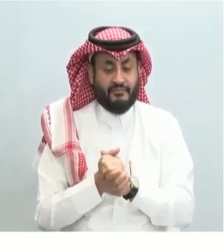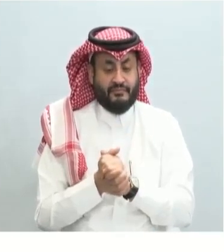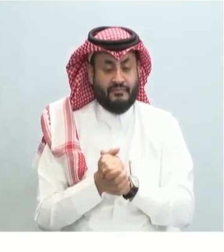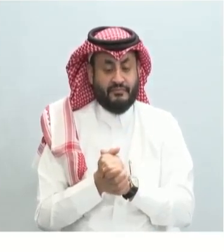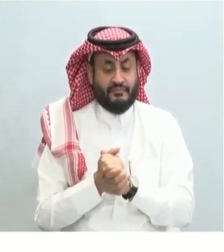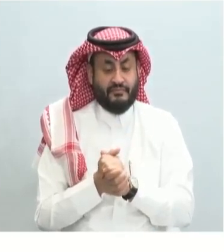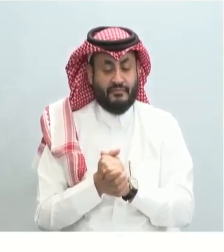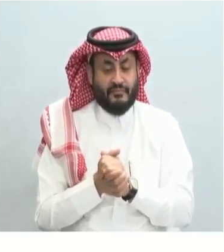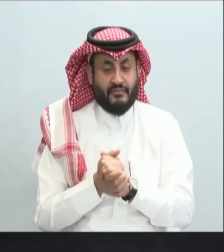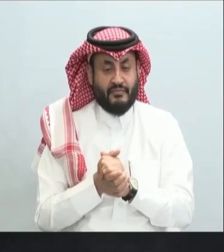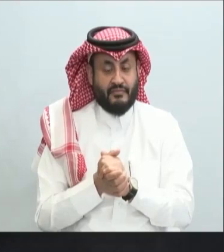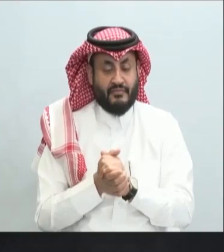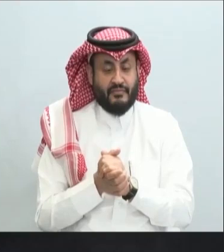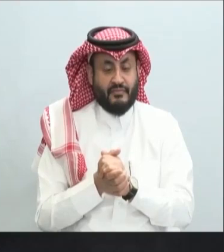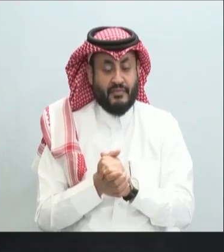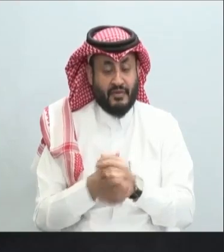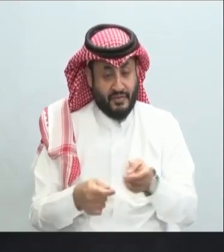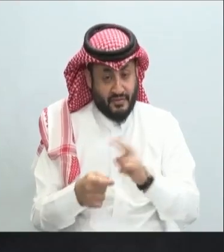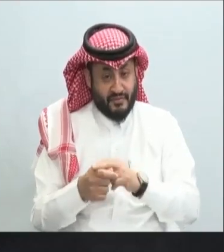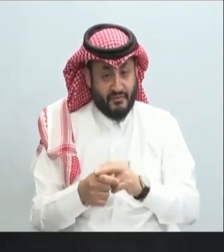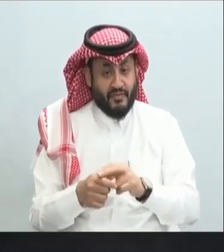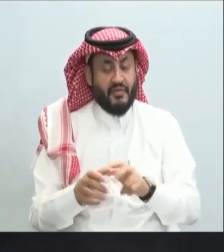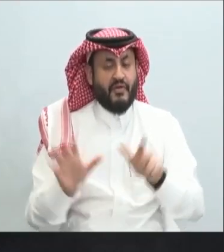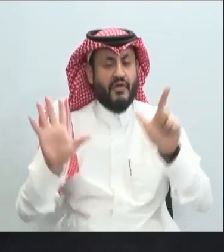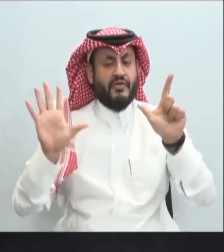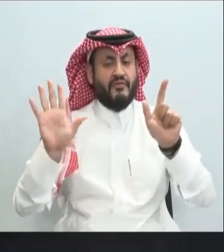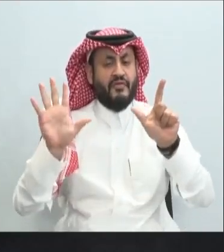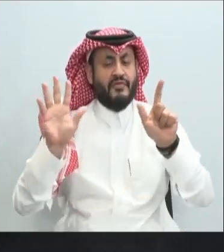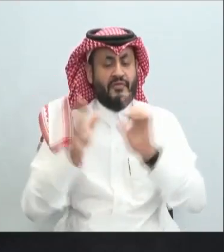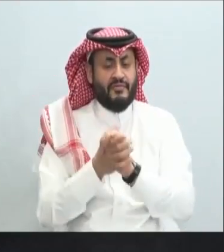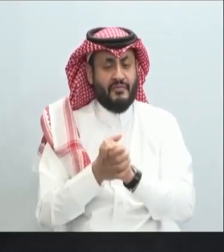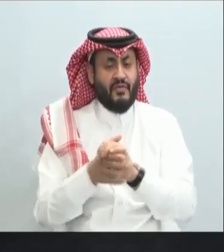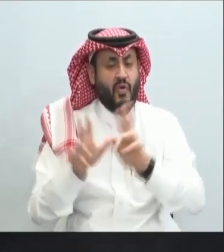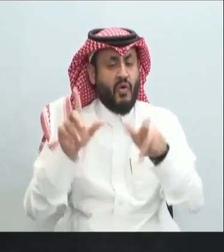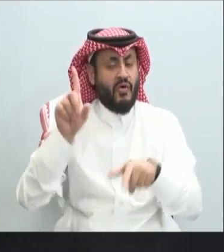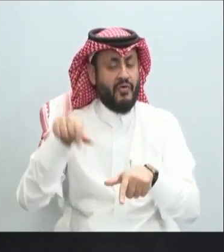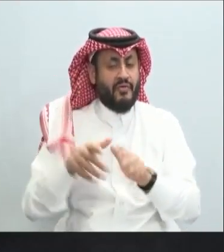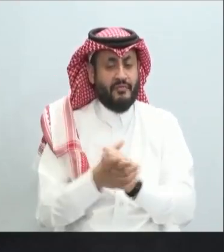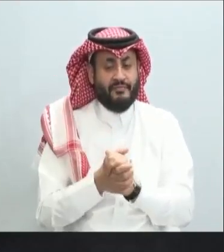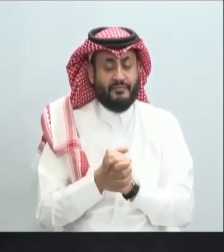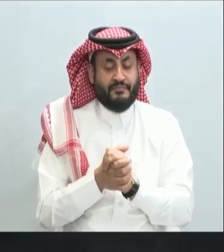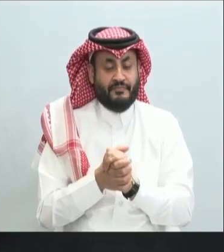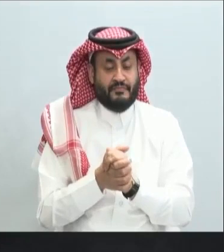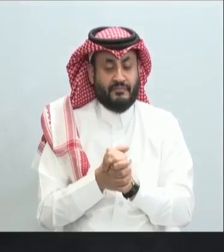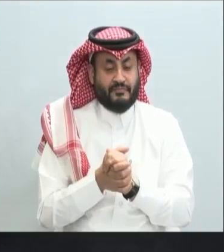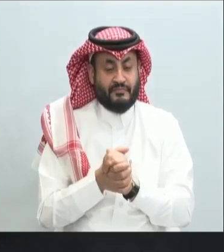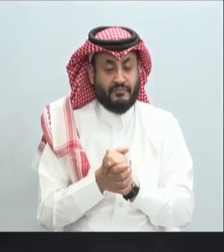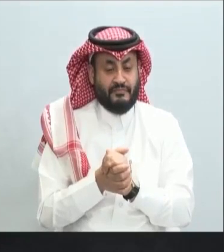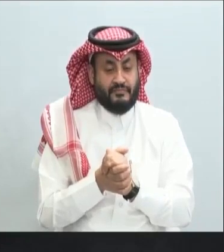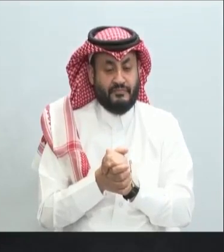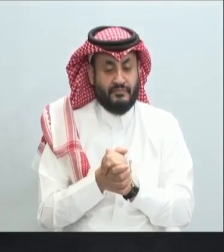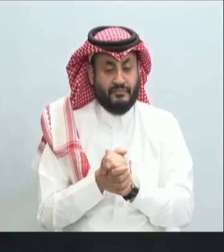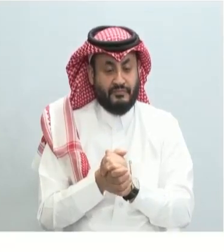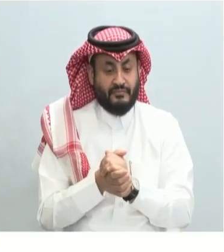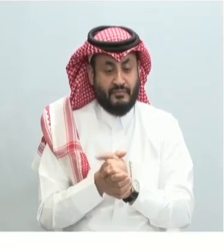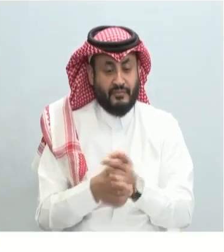in this chant, we did say the whole 7 days of the week. Not only this,